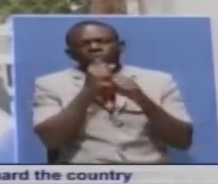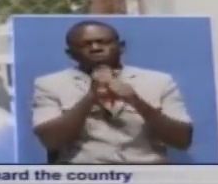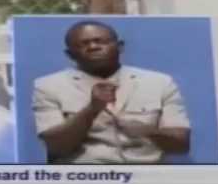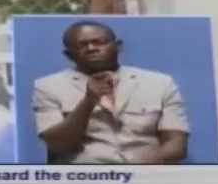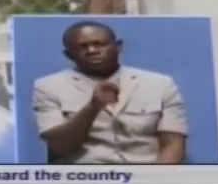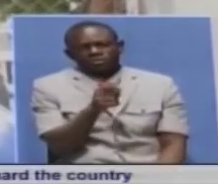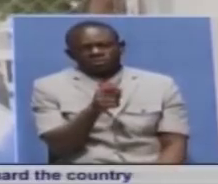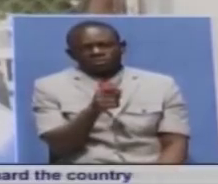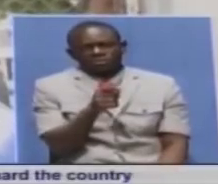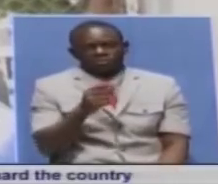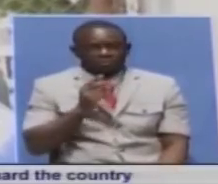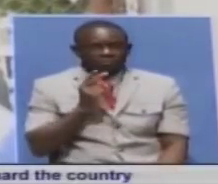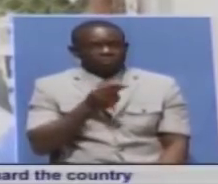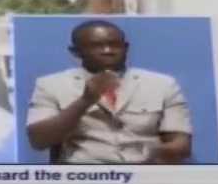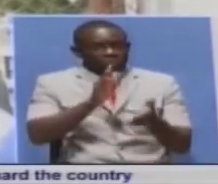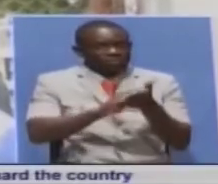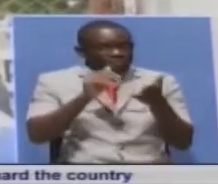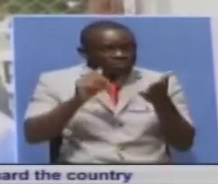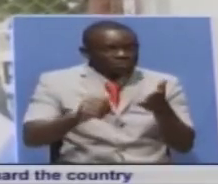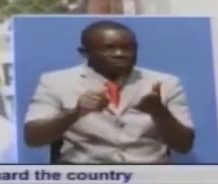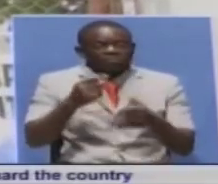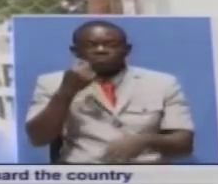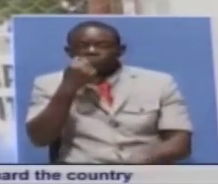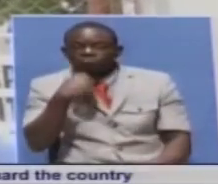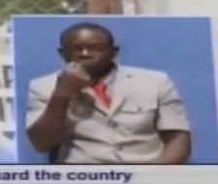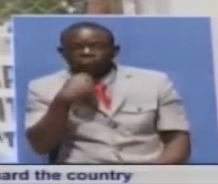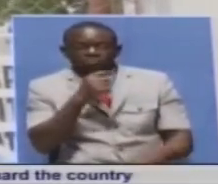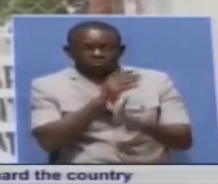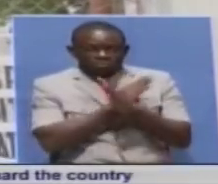our two governments, they are working on it. I know several forums